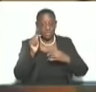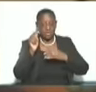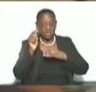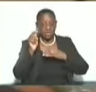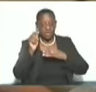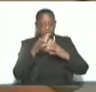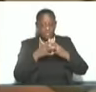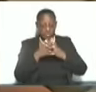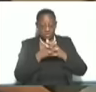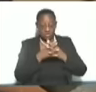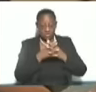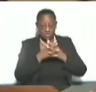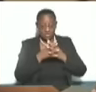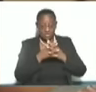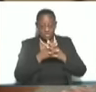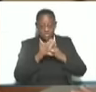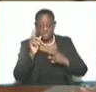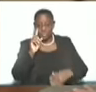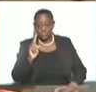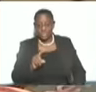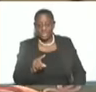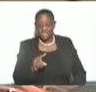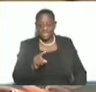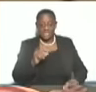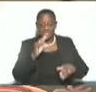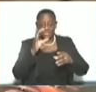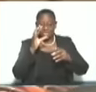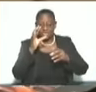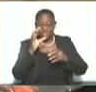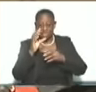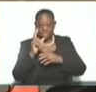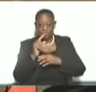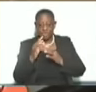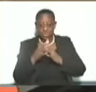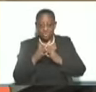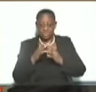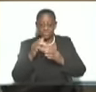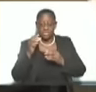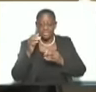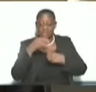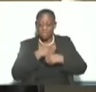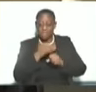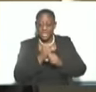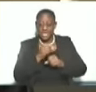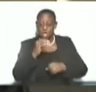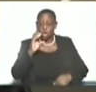oil refinery to produce about 369,000 barrels of oil a day?